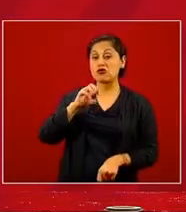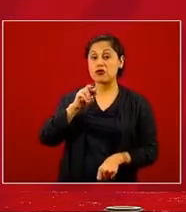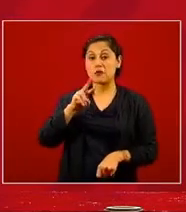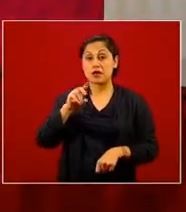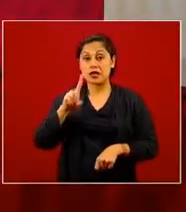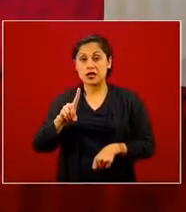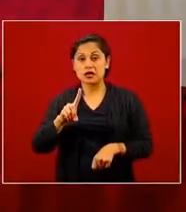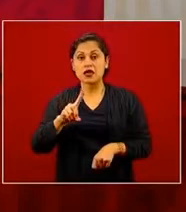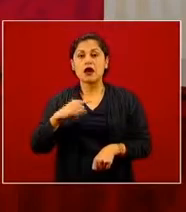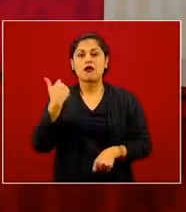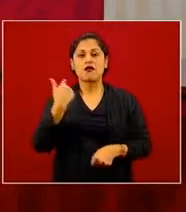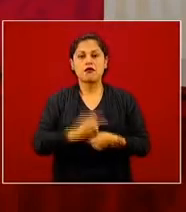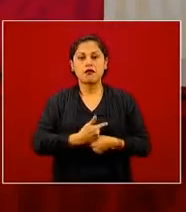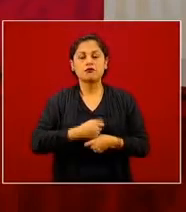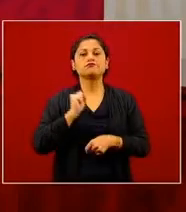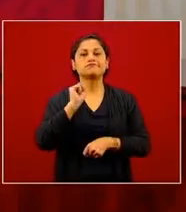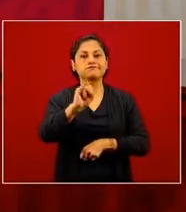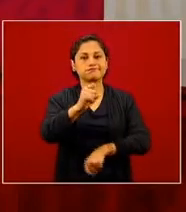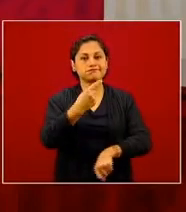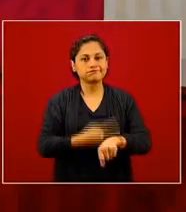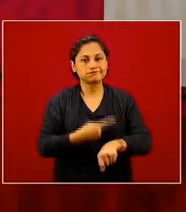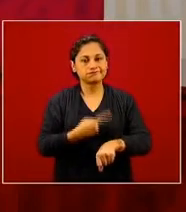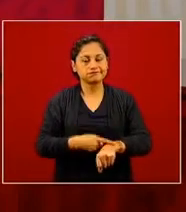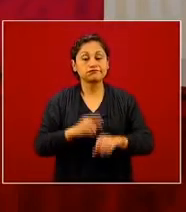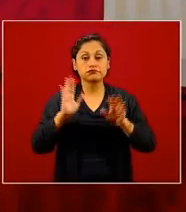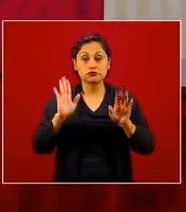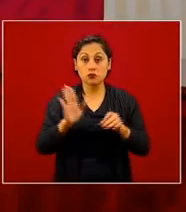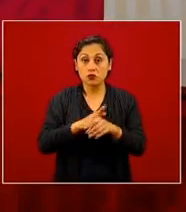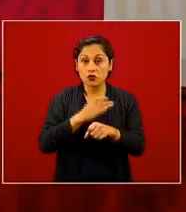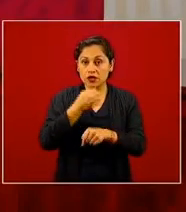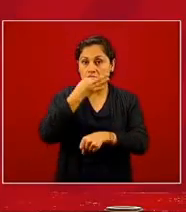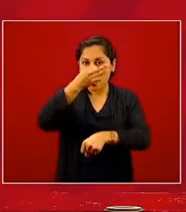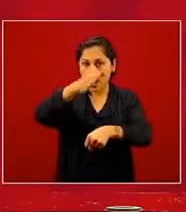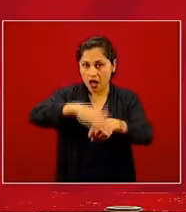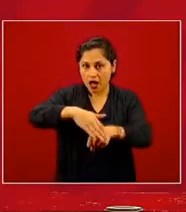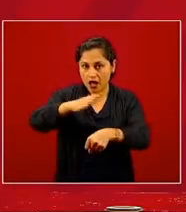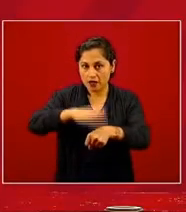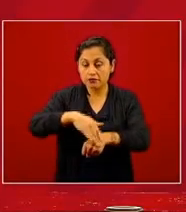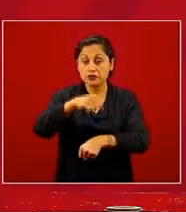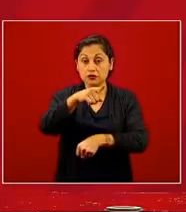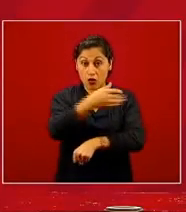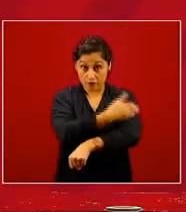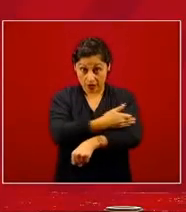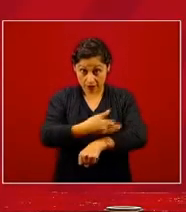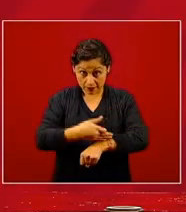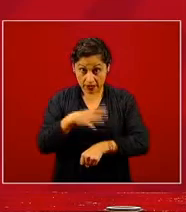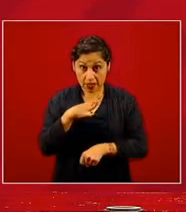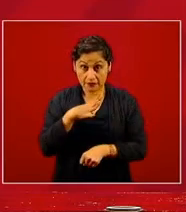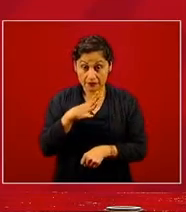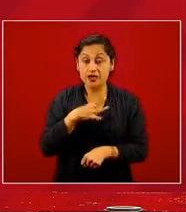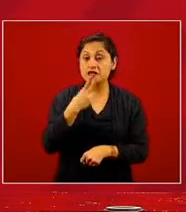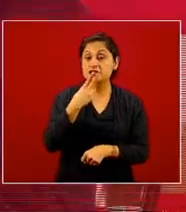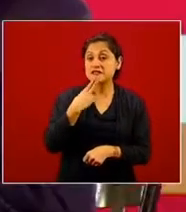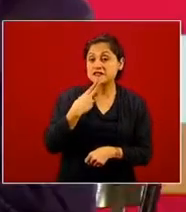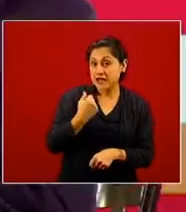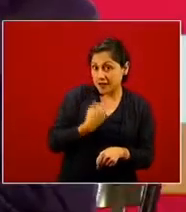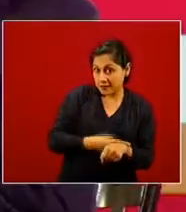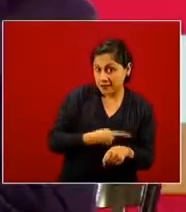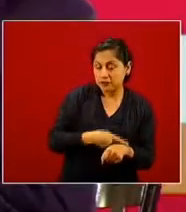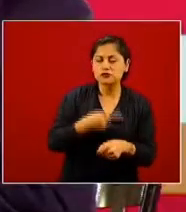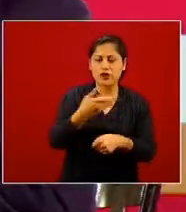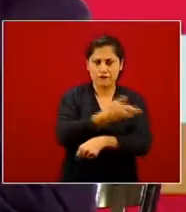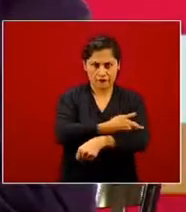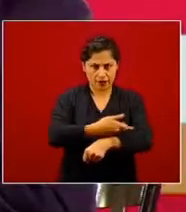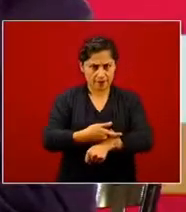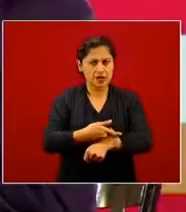until the COVID, in this case, uh, tells them that they have this condition. So for those people with